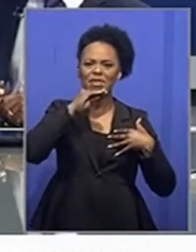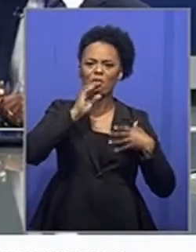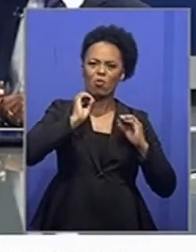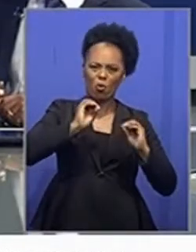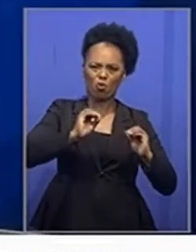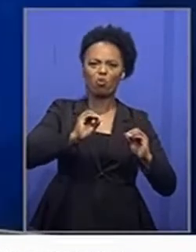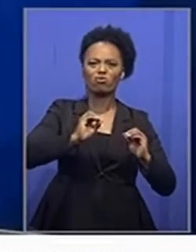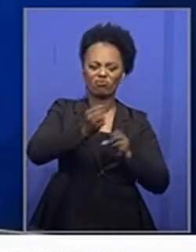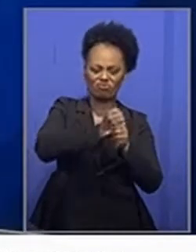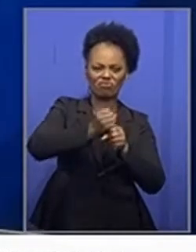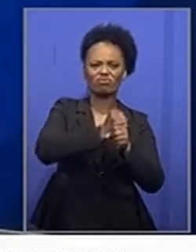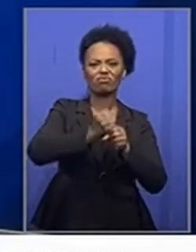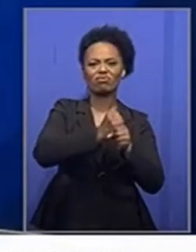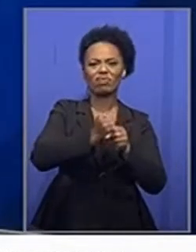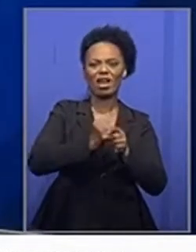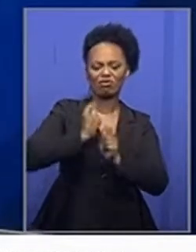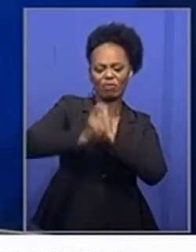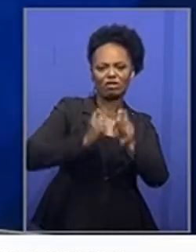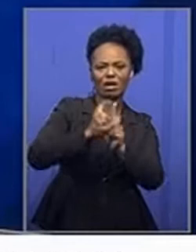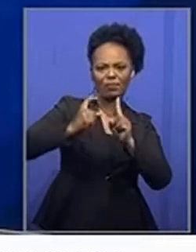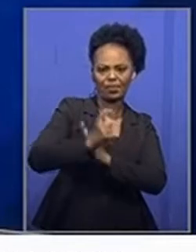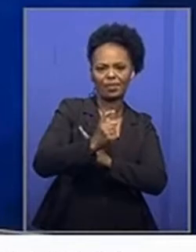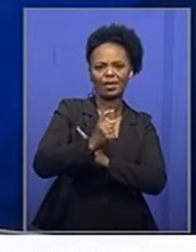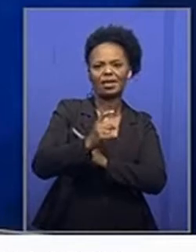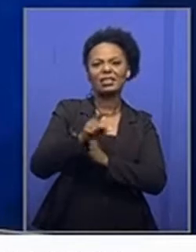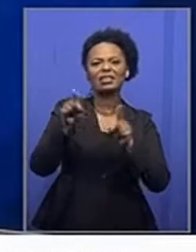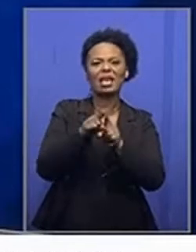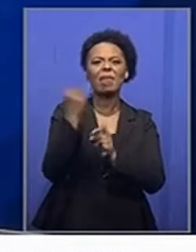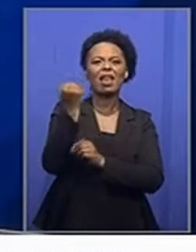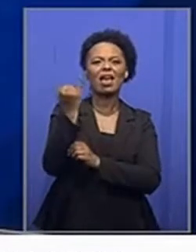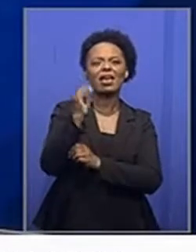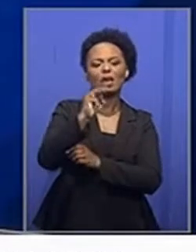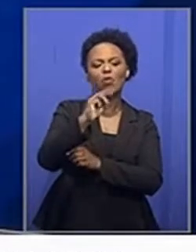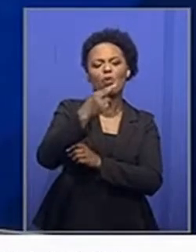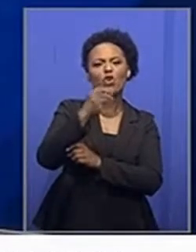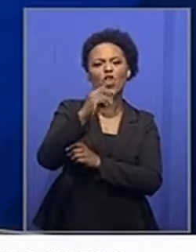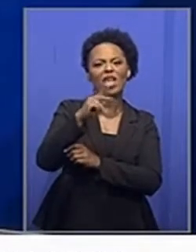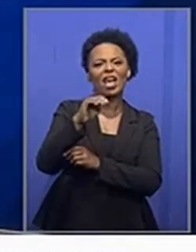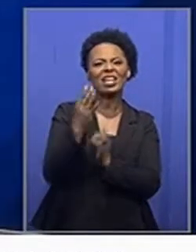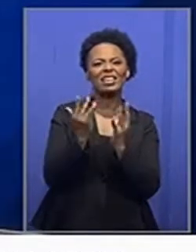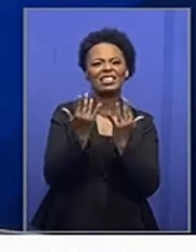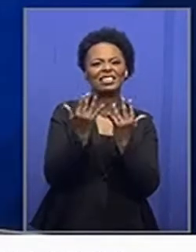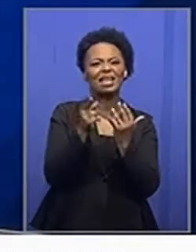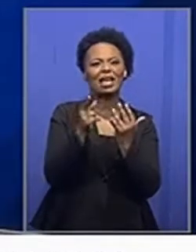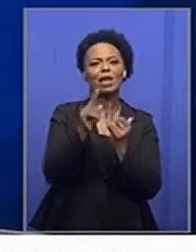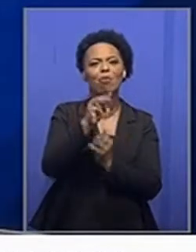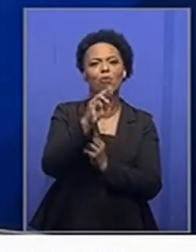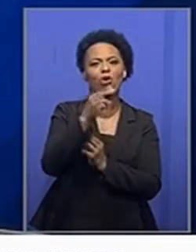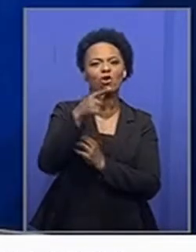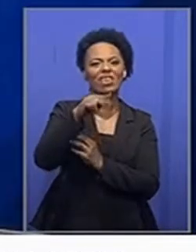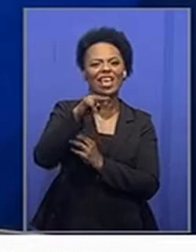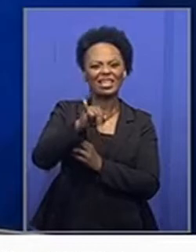yesintu esebenza lokho njengomhlonyane lo sodume kakhulu dala wabakhona umhlonyane awufiki